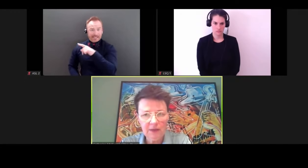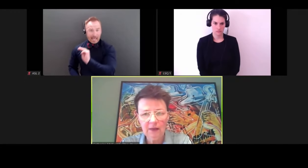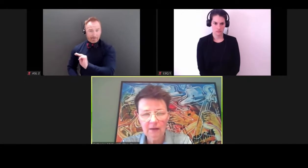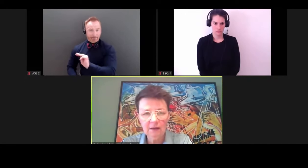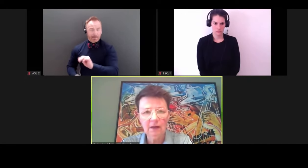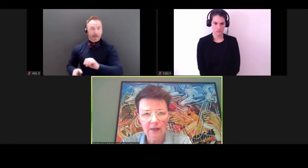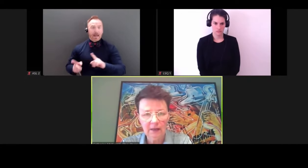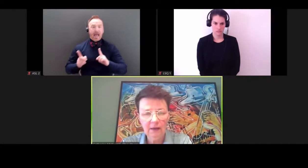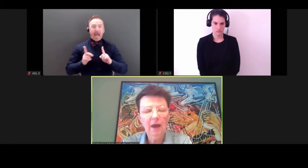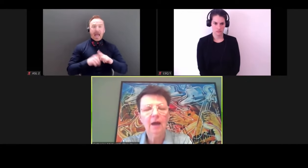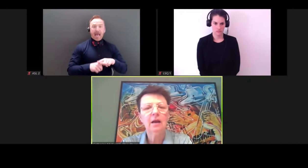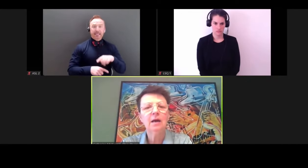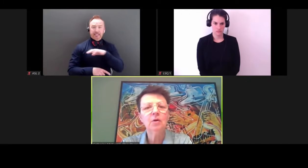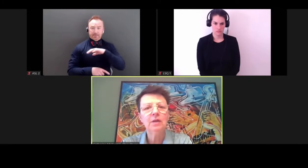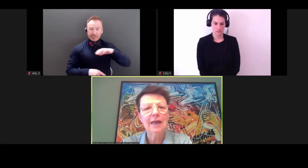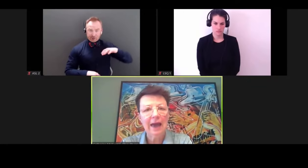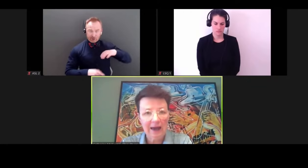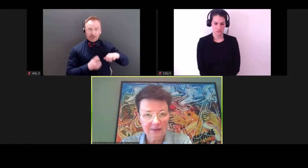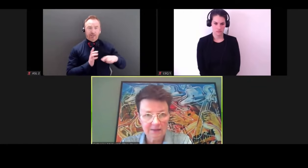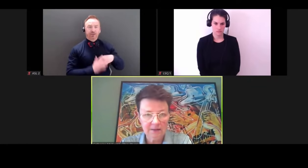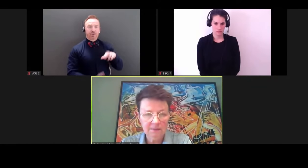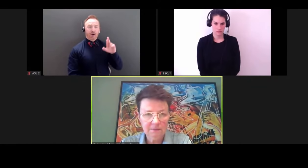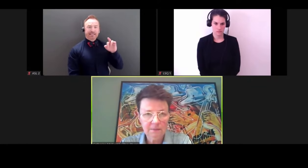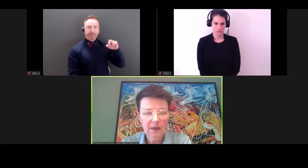RCMP, Lucky, and